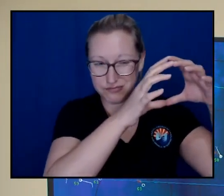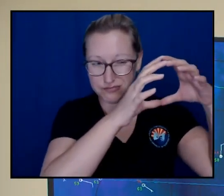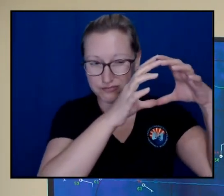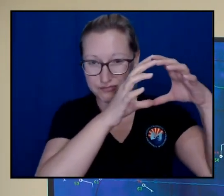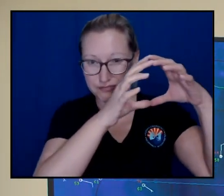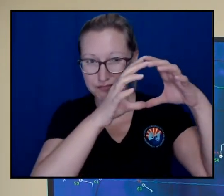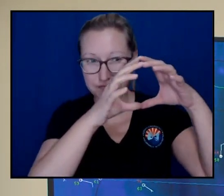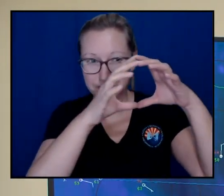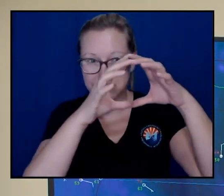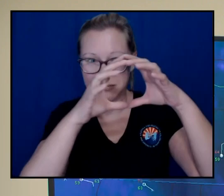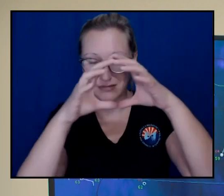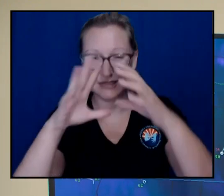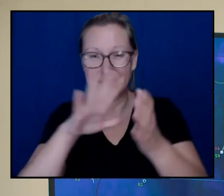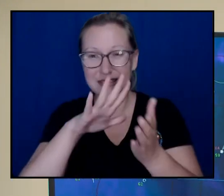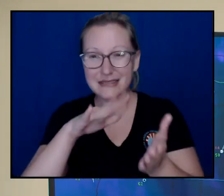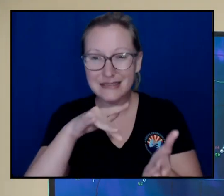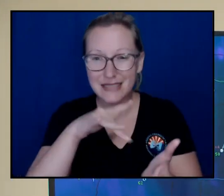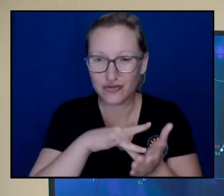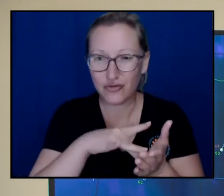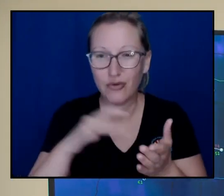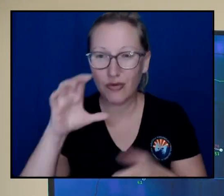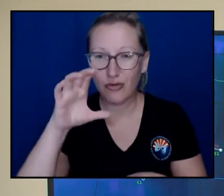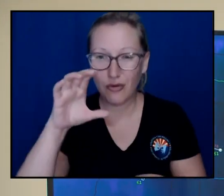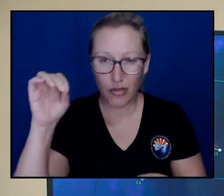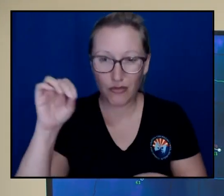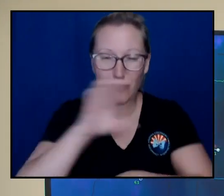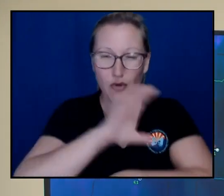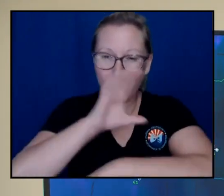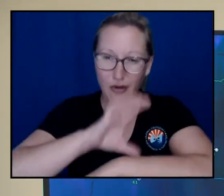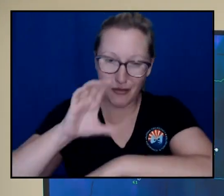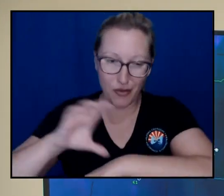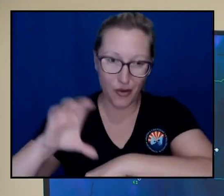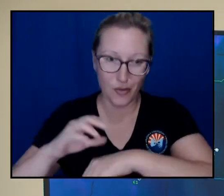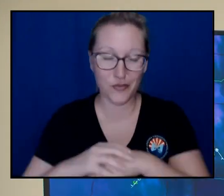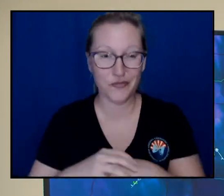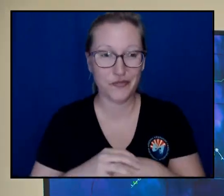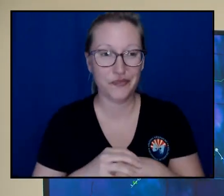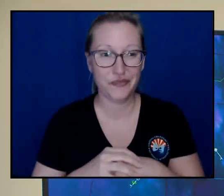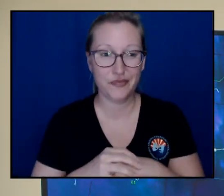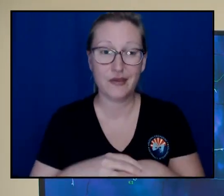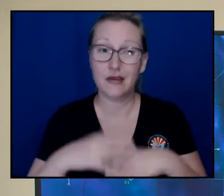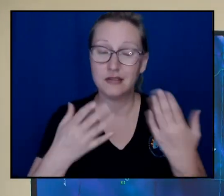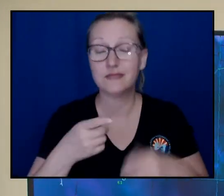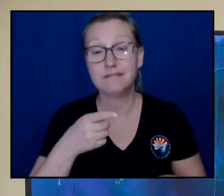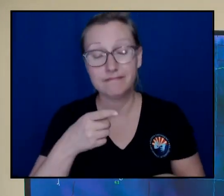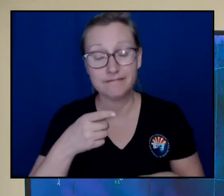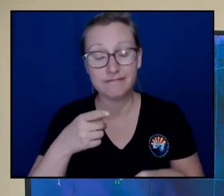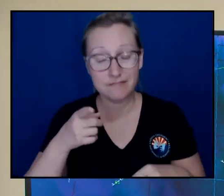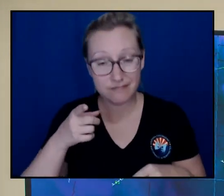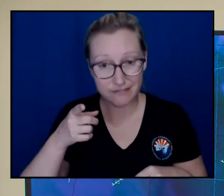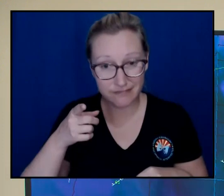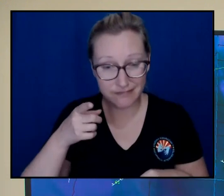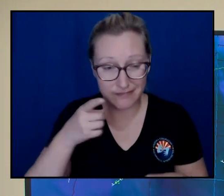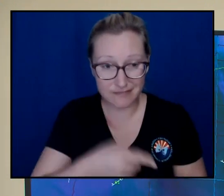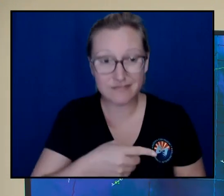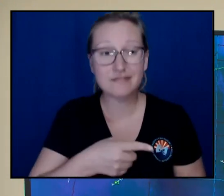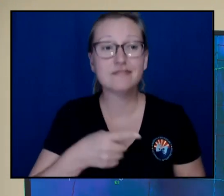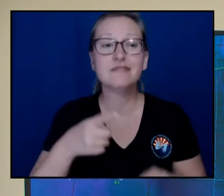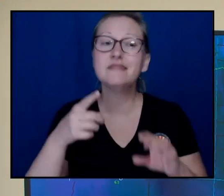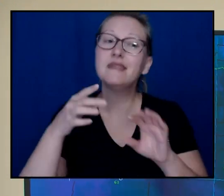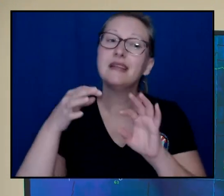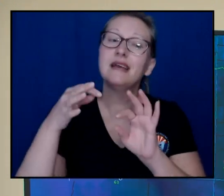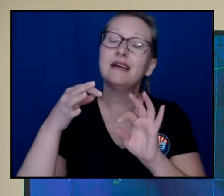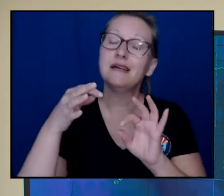through the day today. Now, this is our simple water vapor imagery, and if you'll remember, it allows us